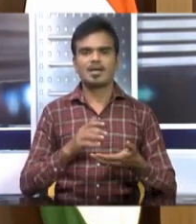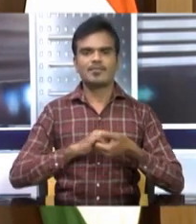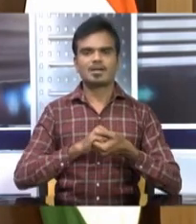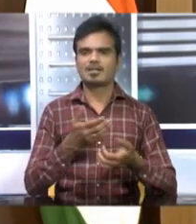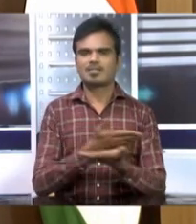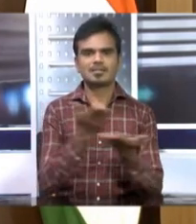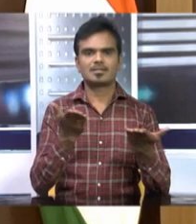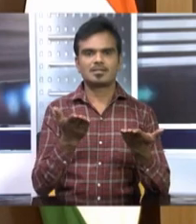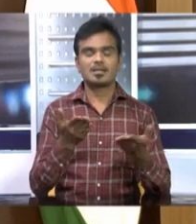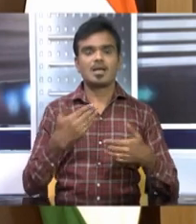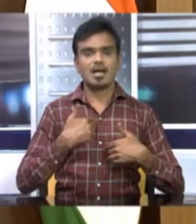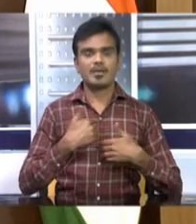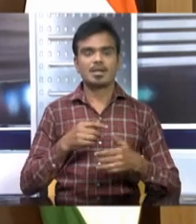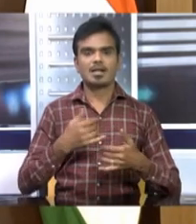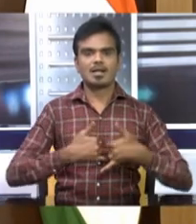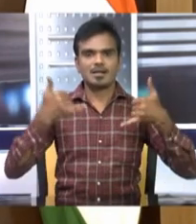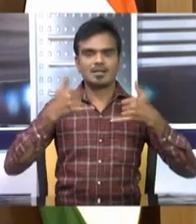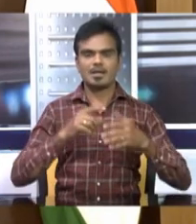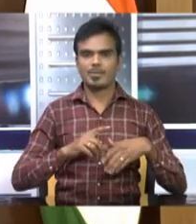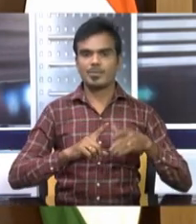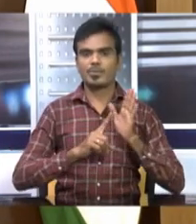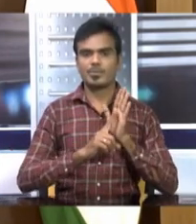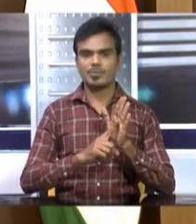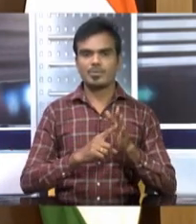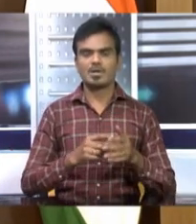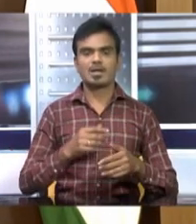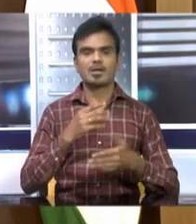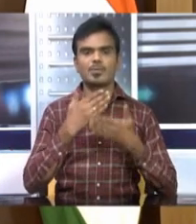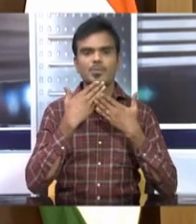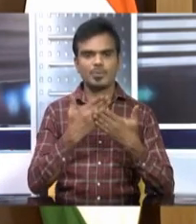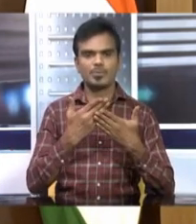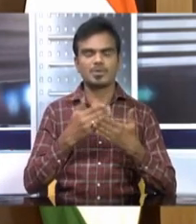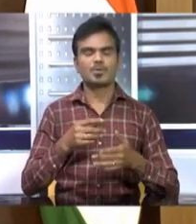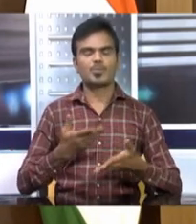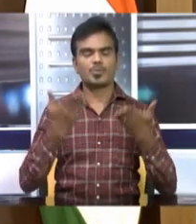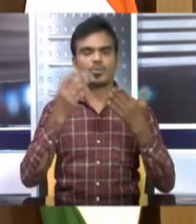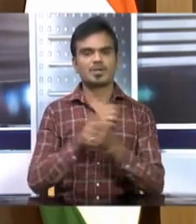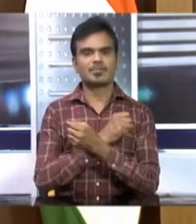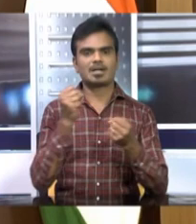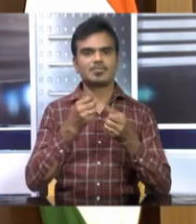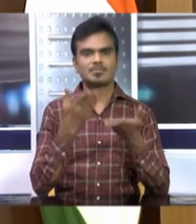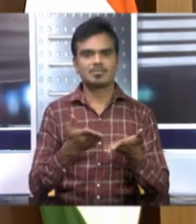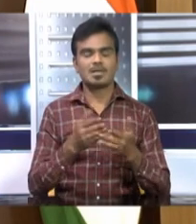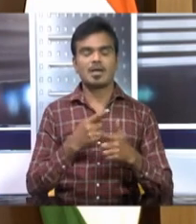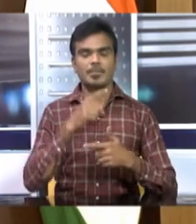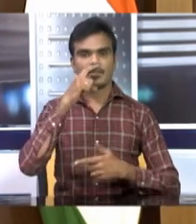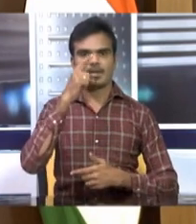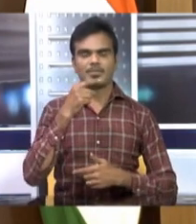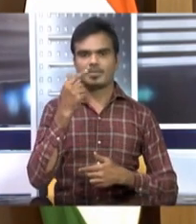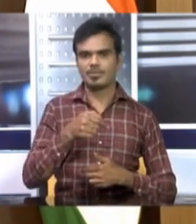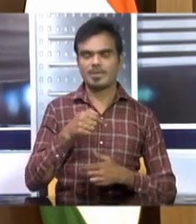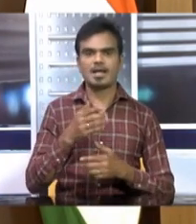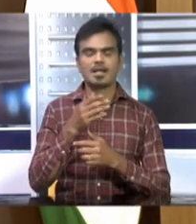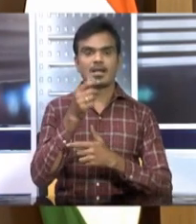Friends, our country has decided to express our gratitude to all those brave freedom fighters by proudly hoisting